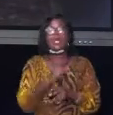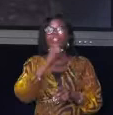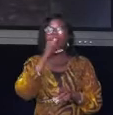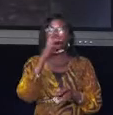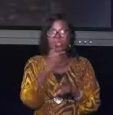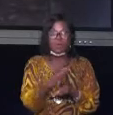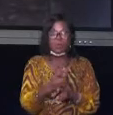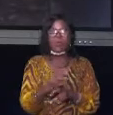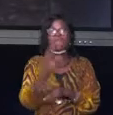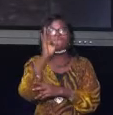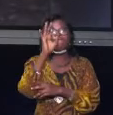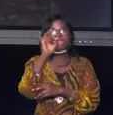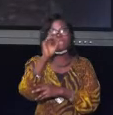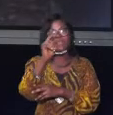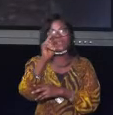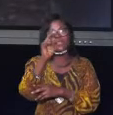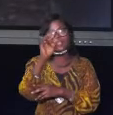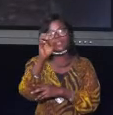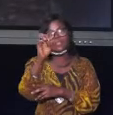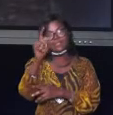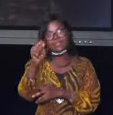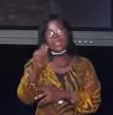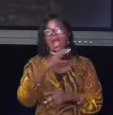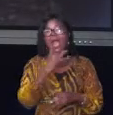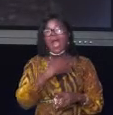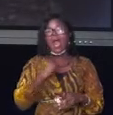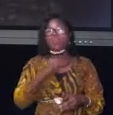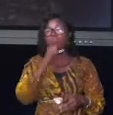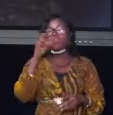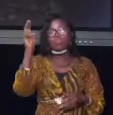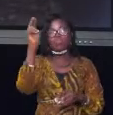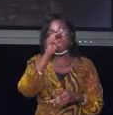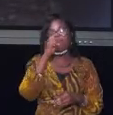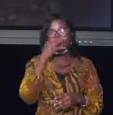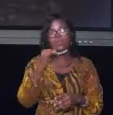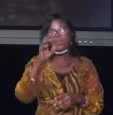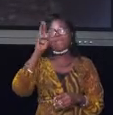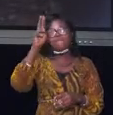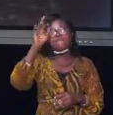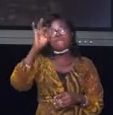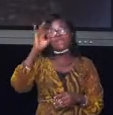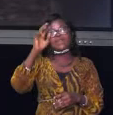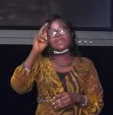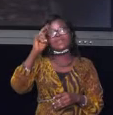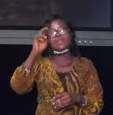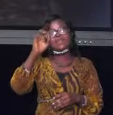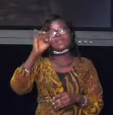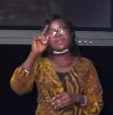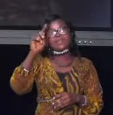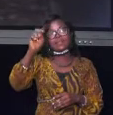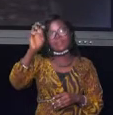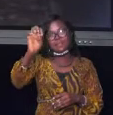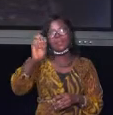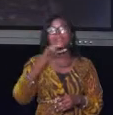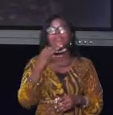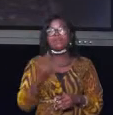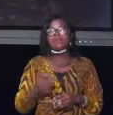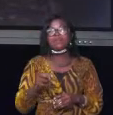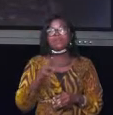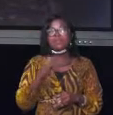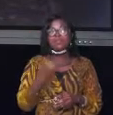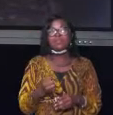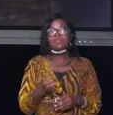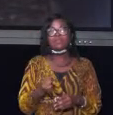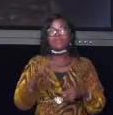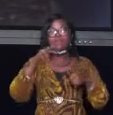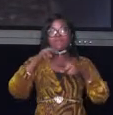irregular, finite and non-finite verbs. So, by the end of today's lesson, you should be able